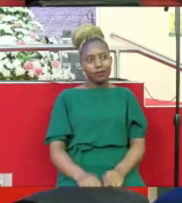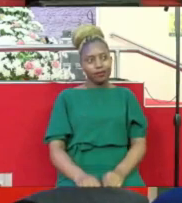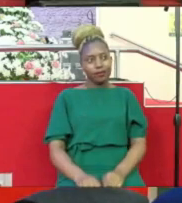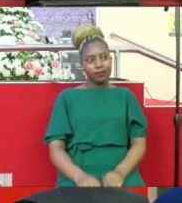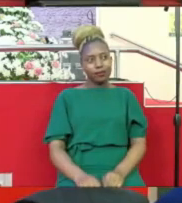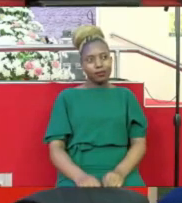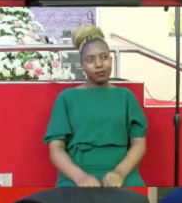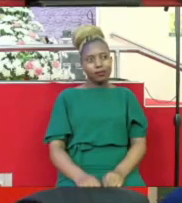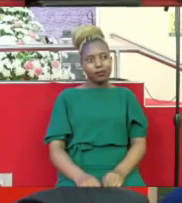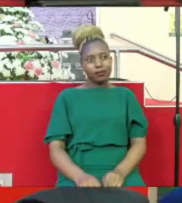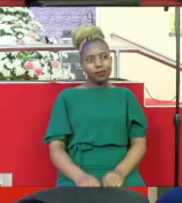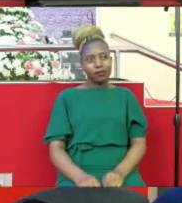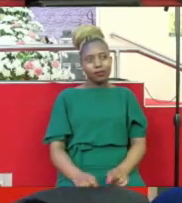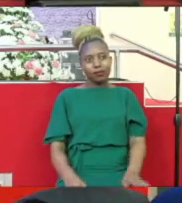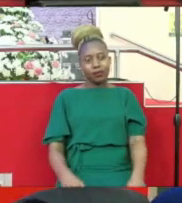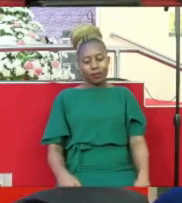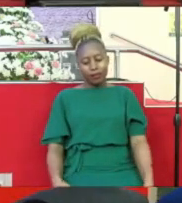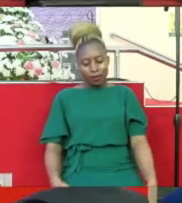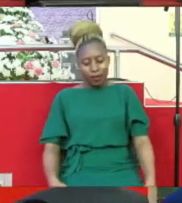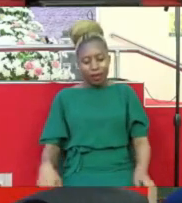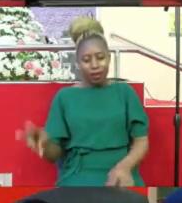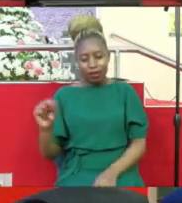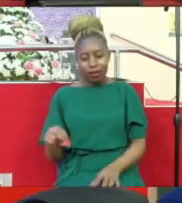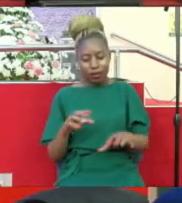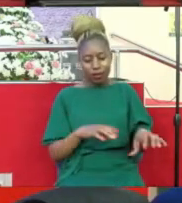There's no way you remain unemployed.